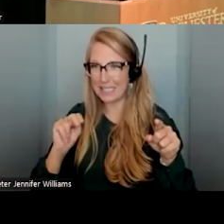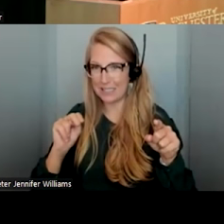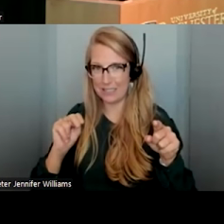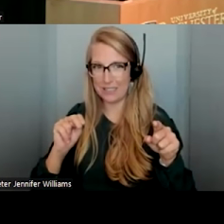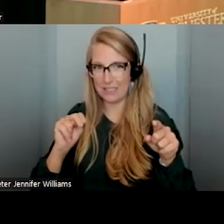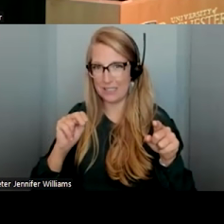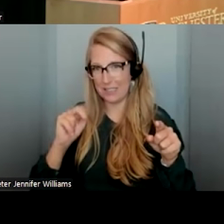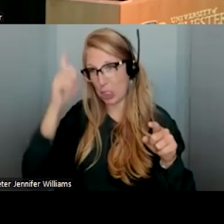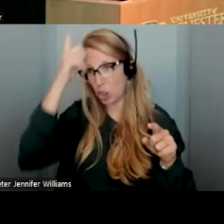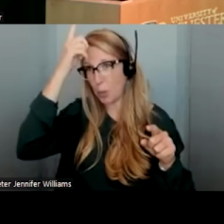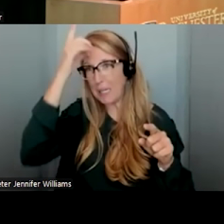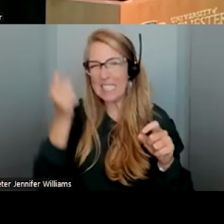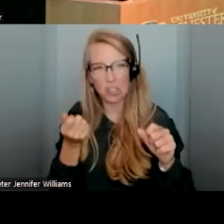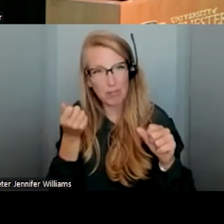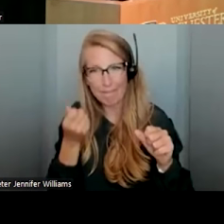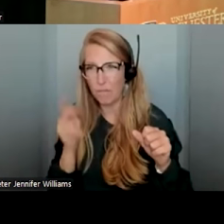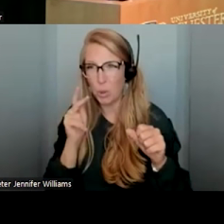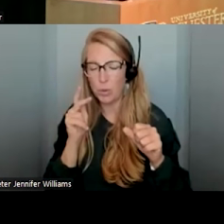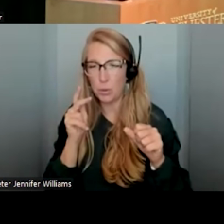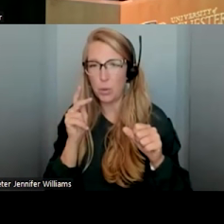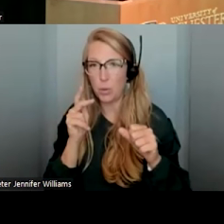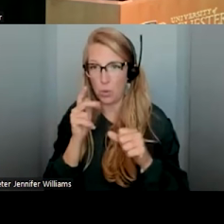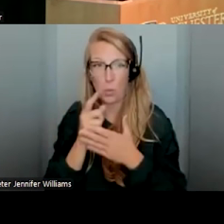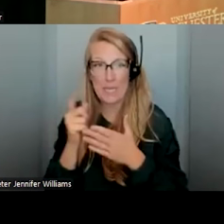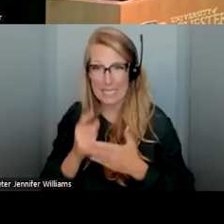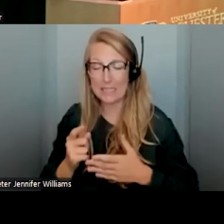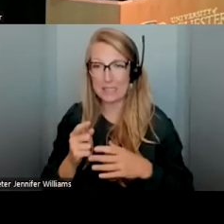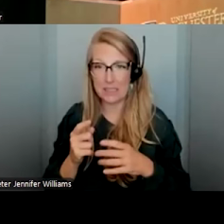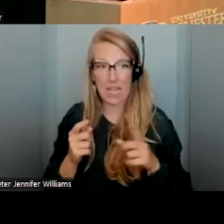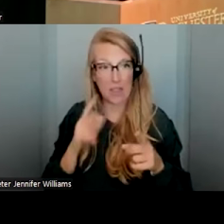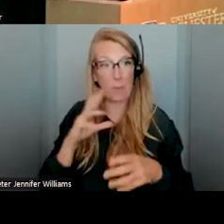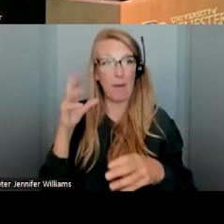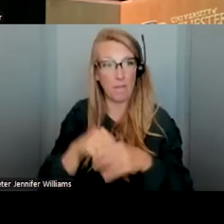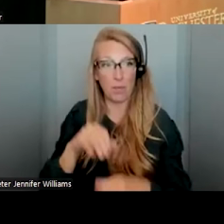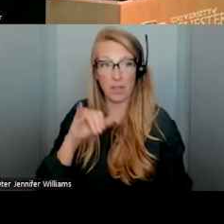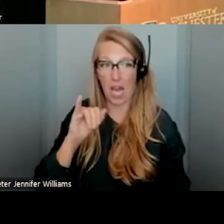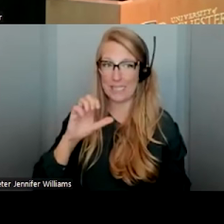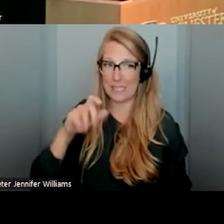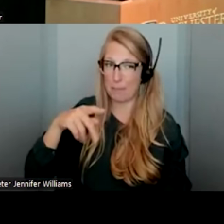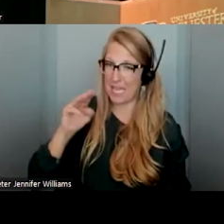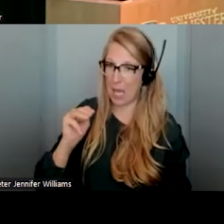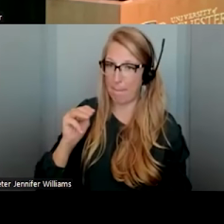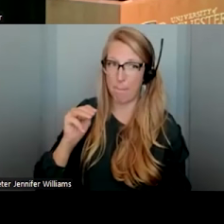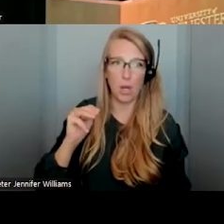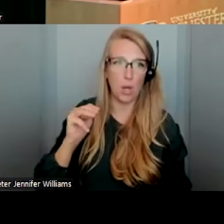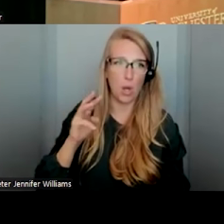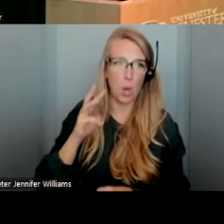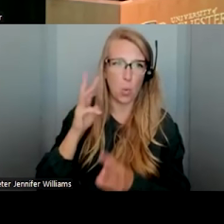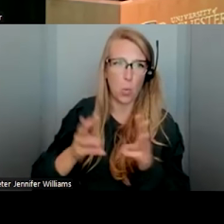in a couple of weeks, and they'll be participating in the ICPM World Congress to talk about future